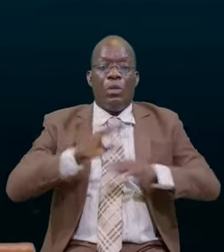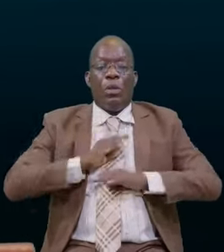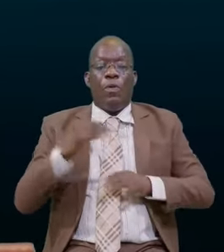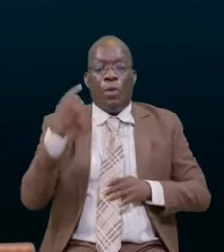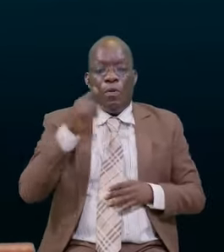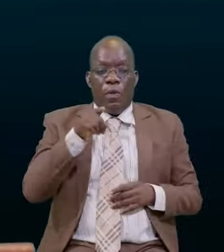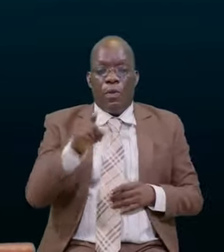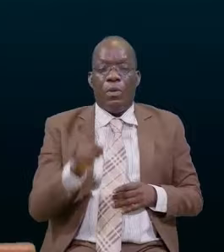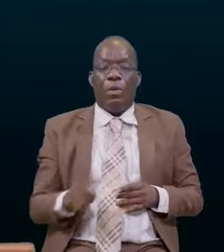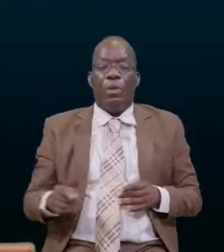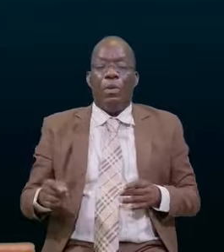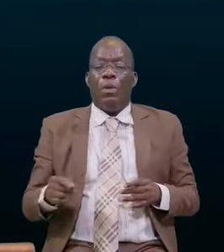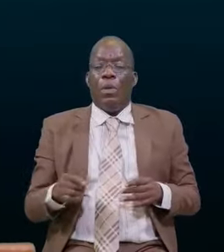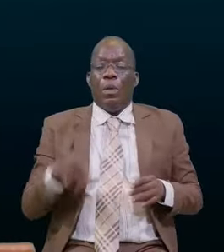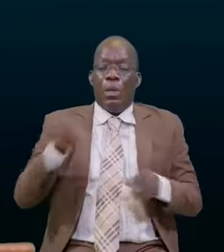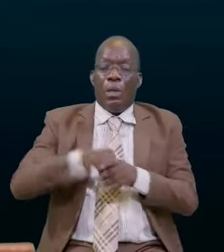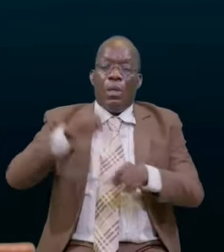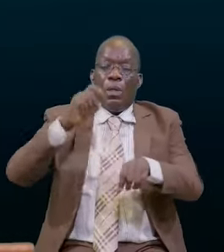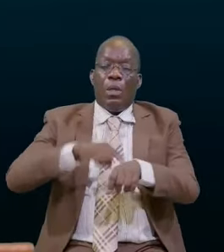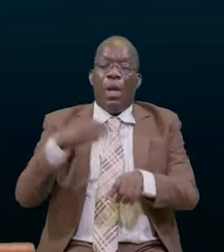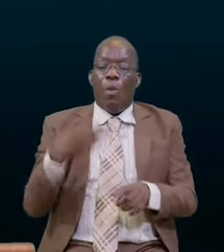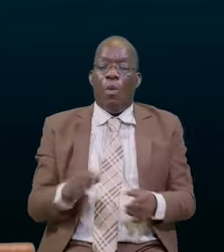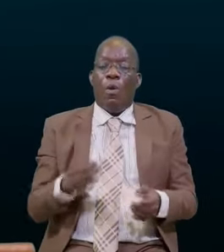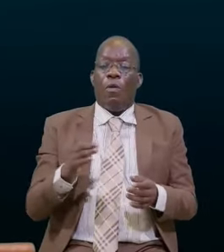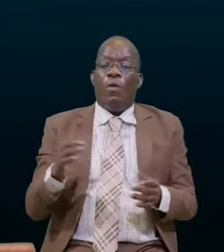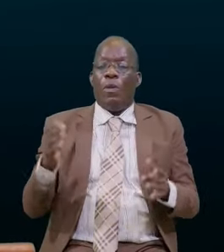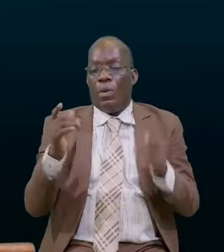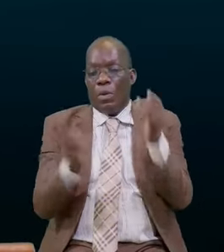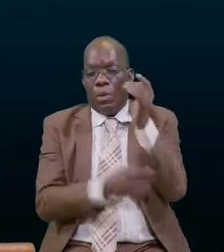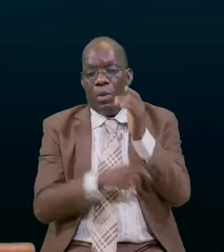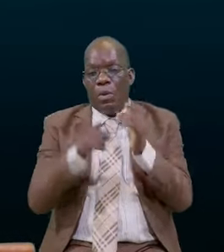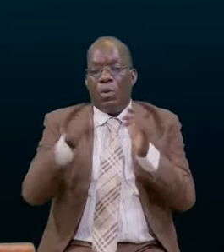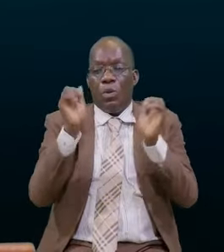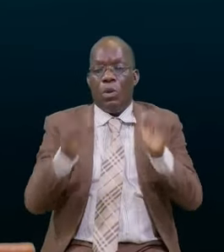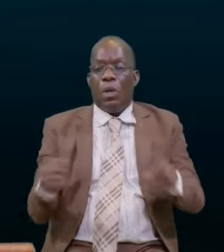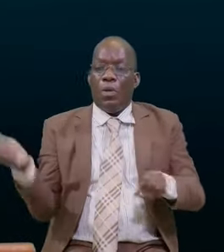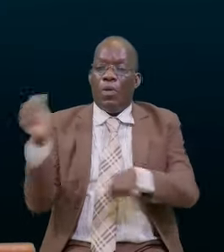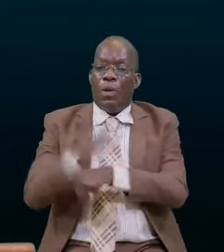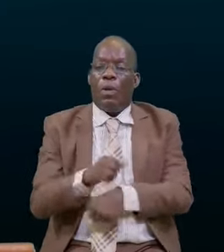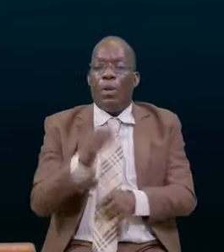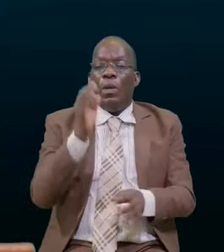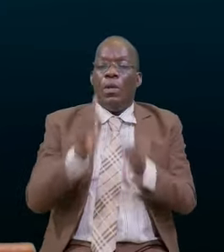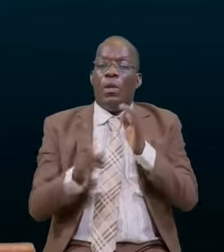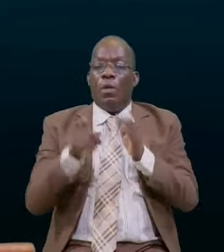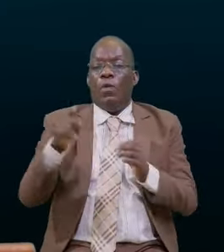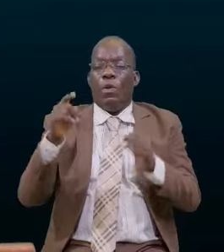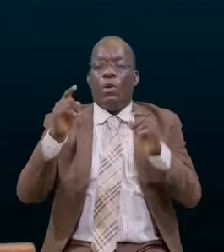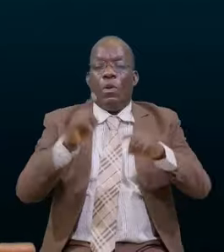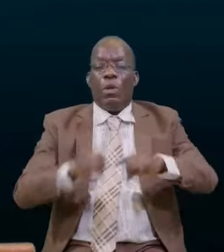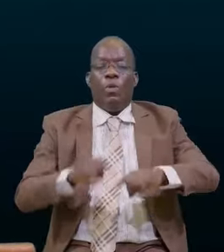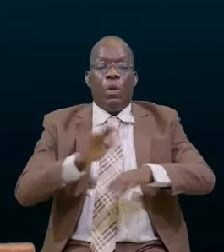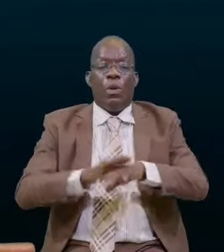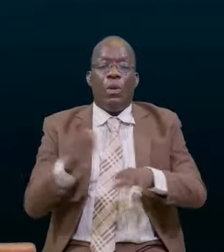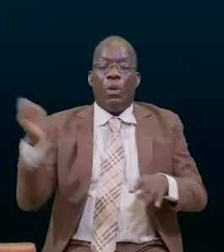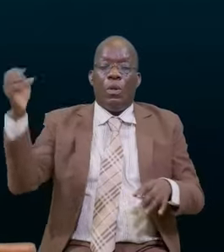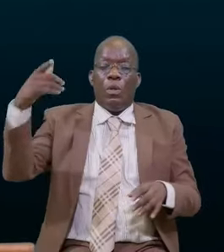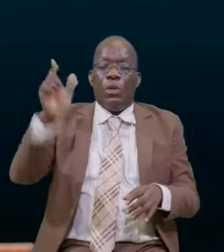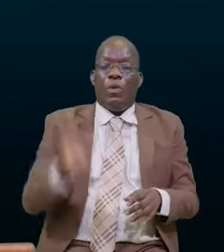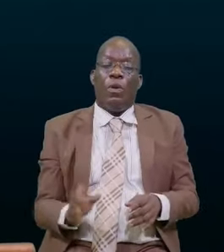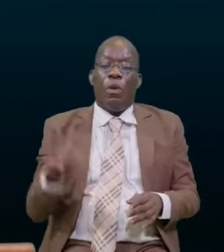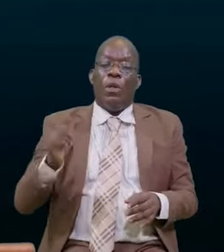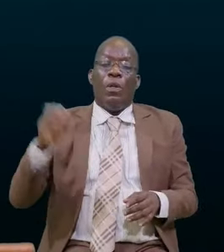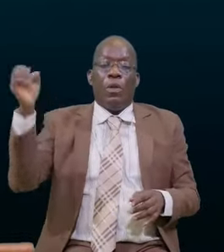Temptation you can overcome because you depend upon the grace of God the grace of God that teaches us to live soberly live